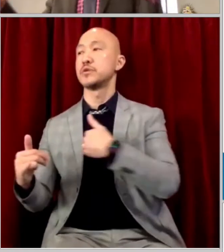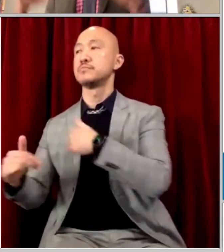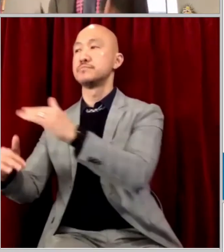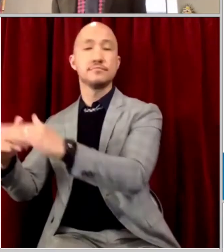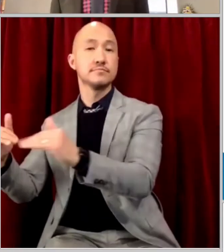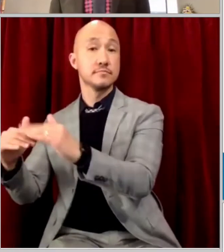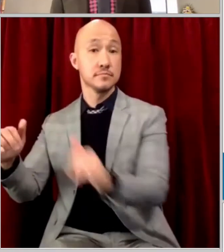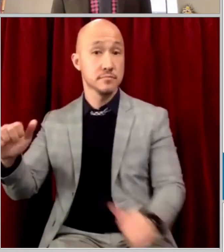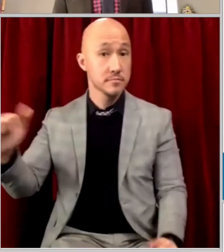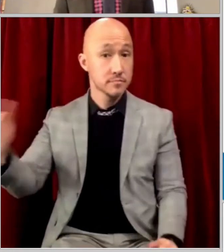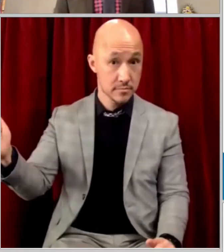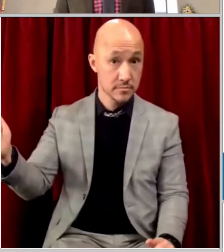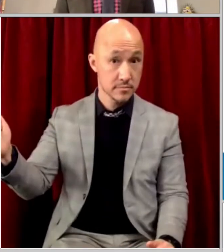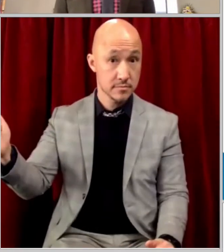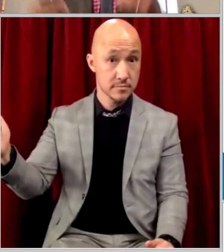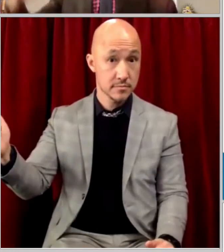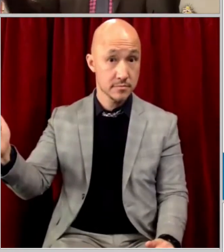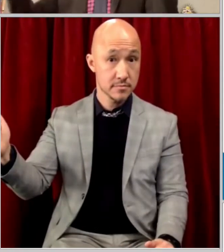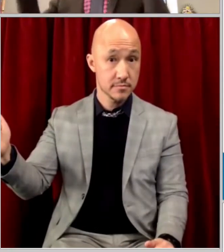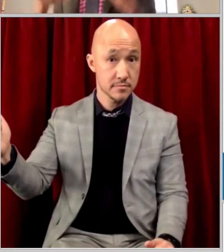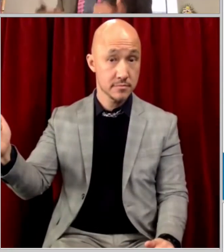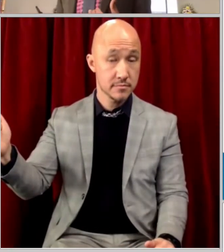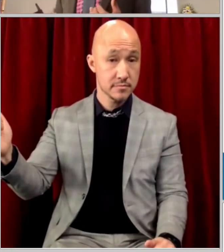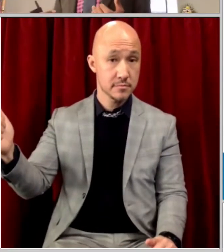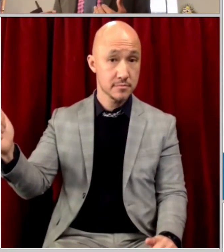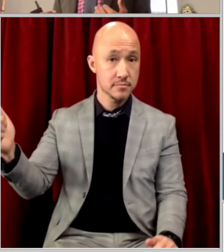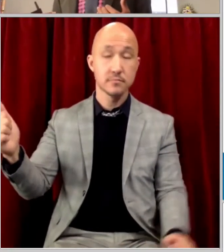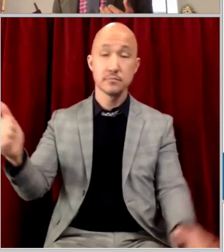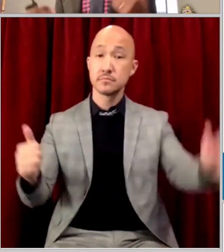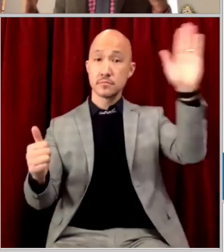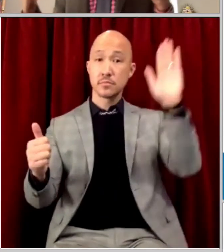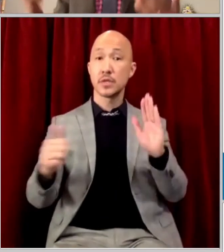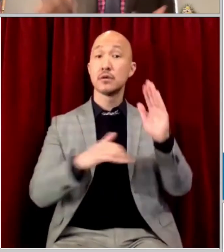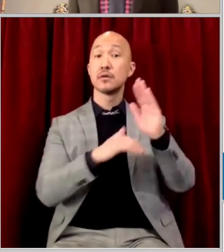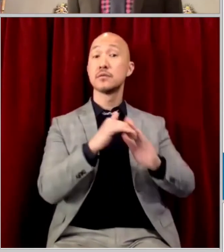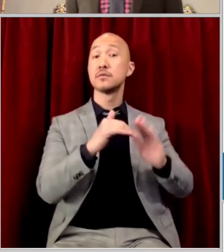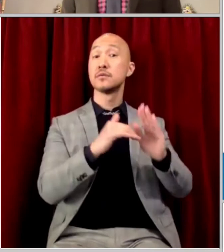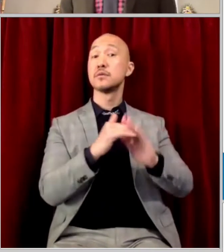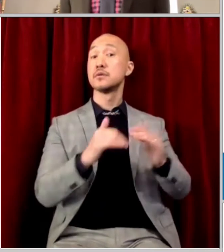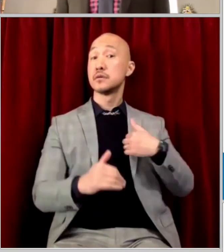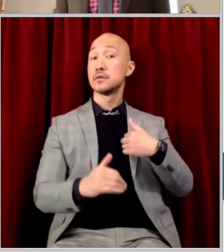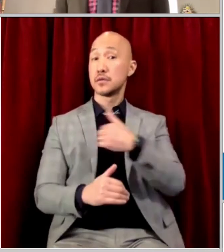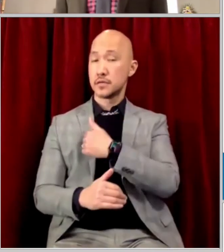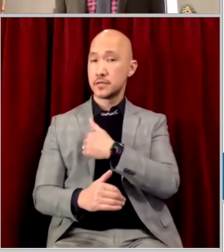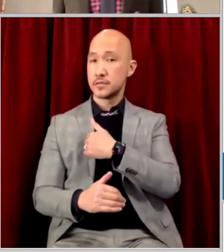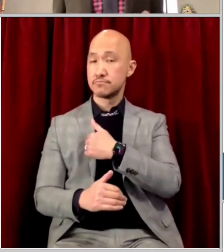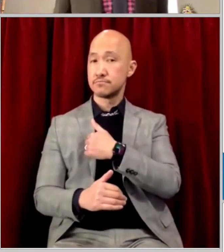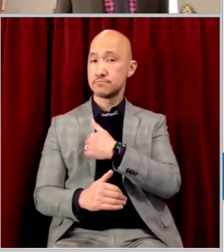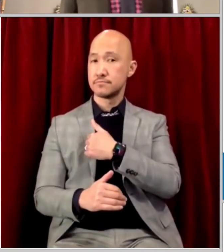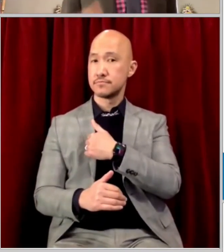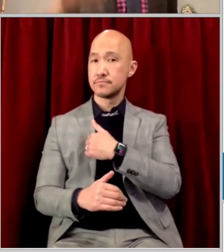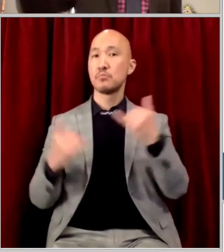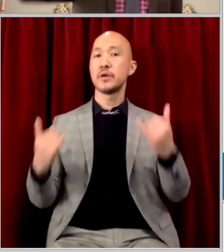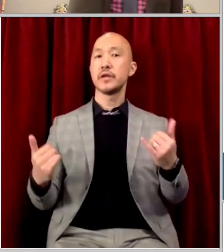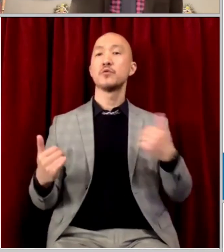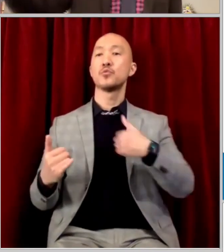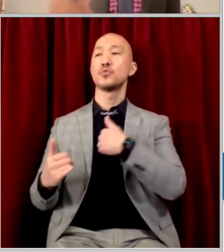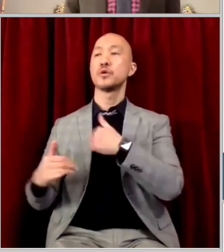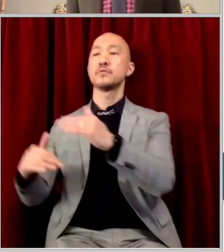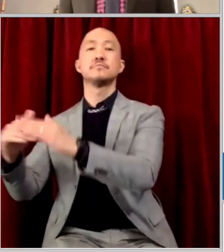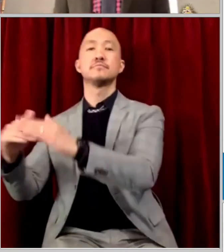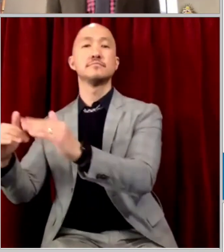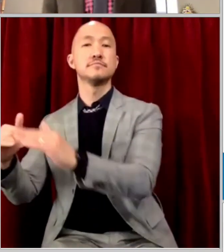comforted by God. God comforts us. We comfort other people, right? If you see somebody in